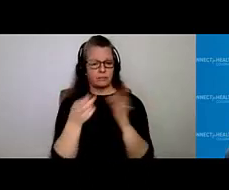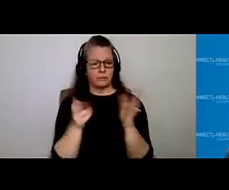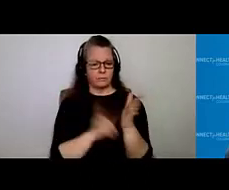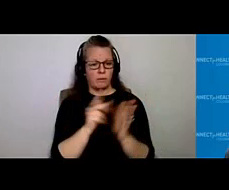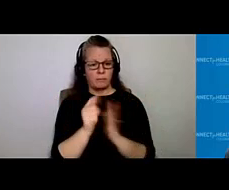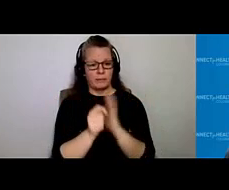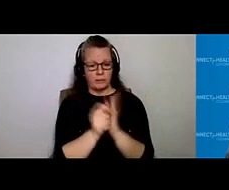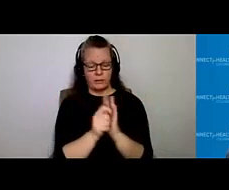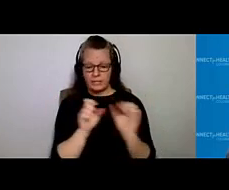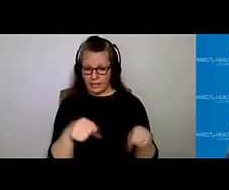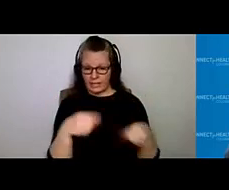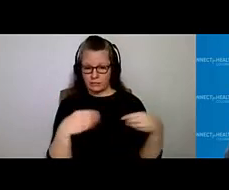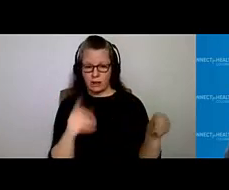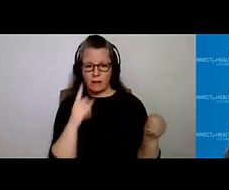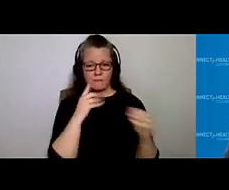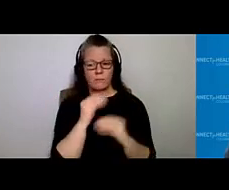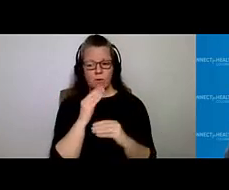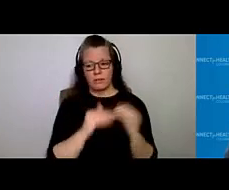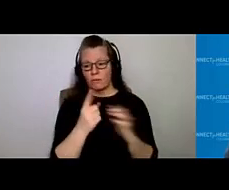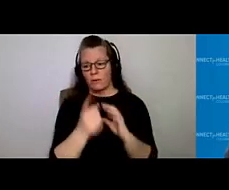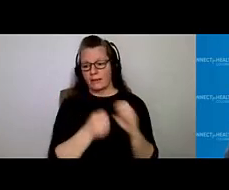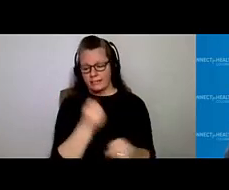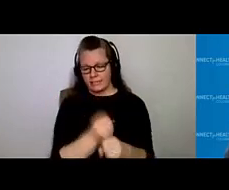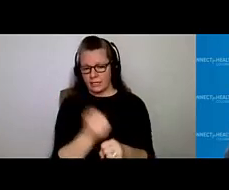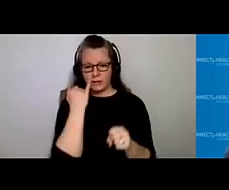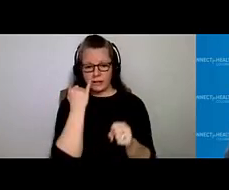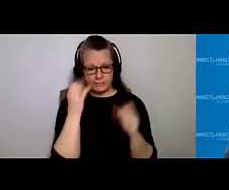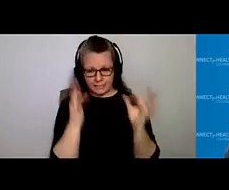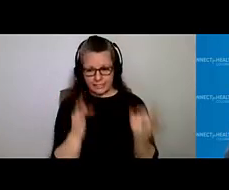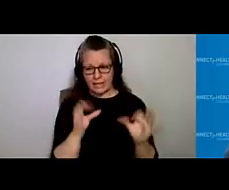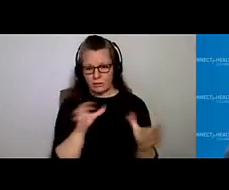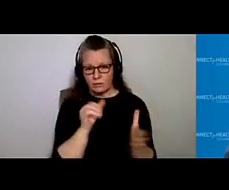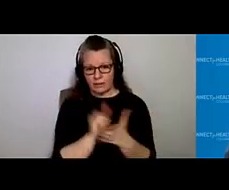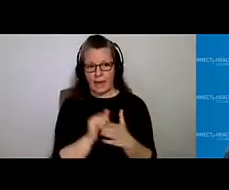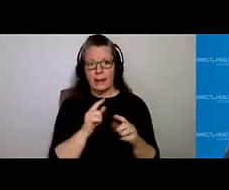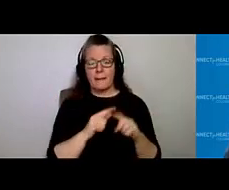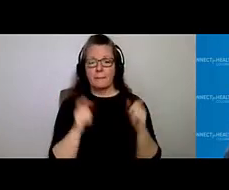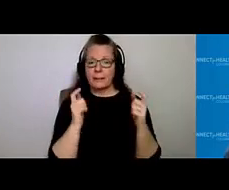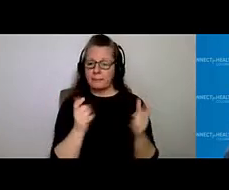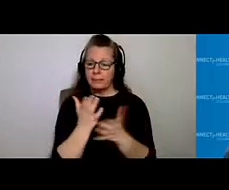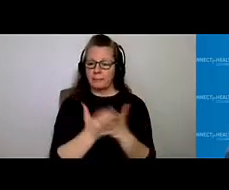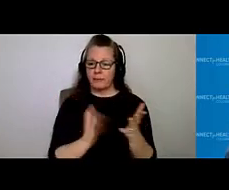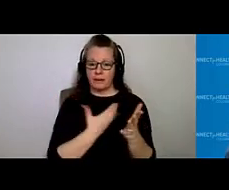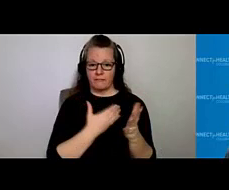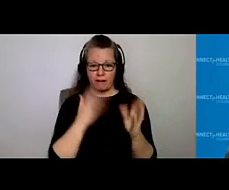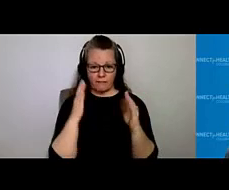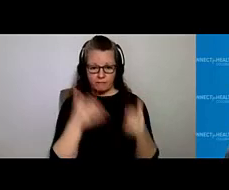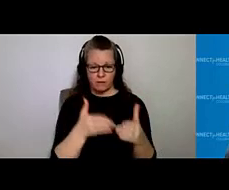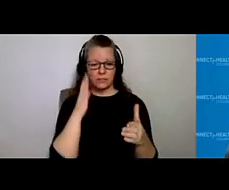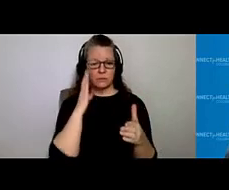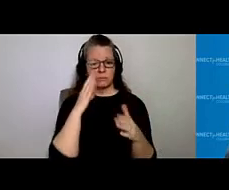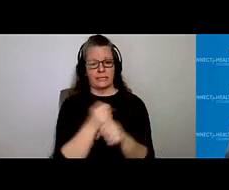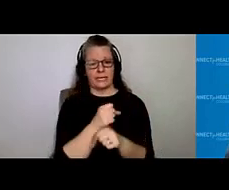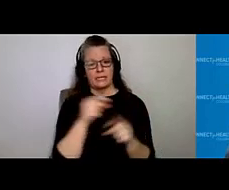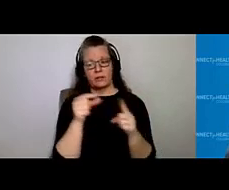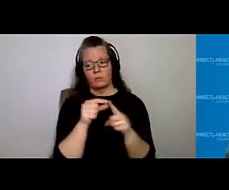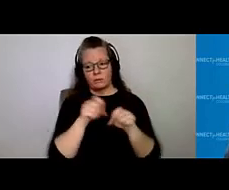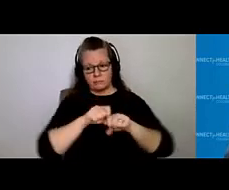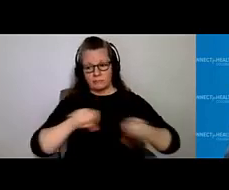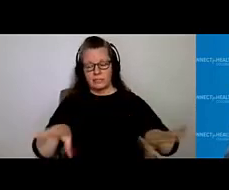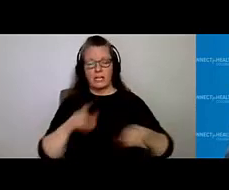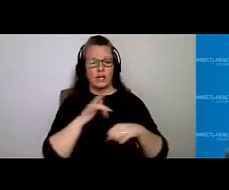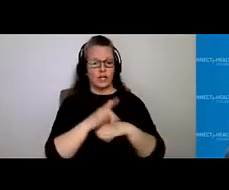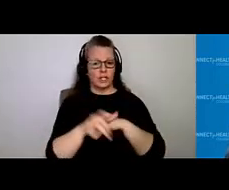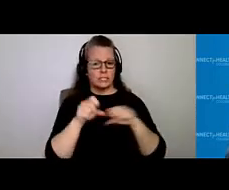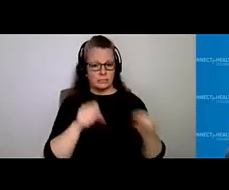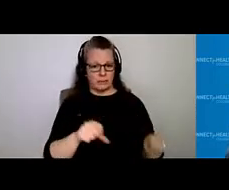for over a year if they choose to do so. But a huge part of our focus is going to be getting the word out to them as early as